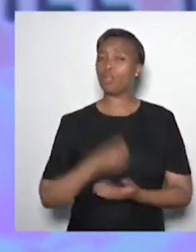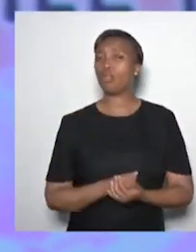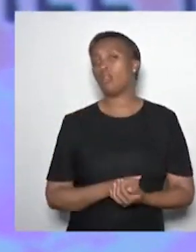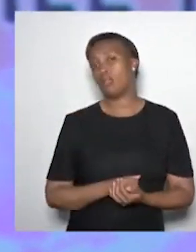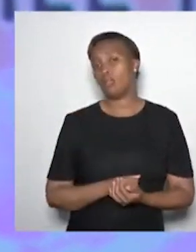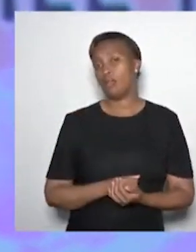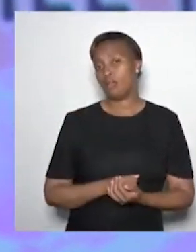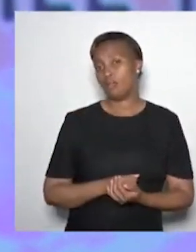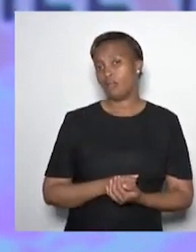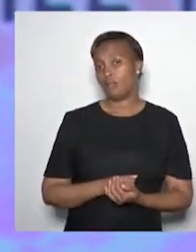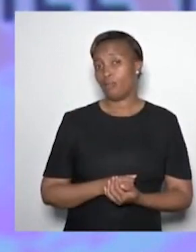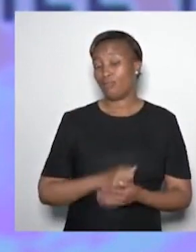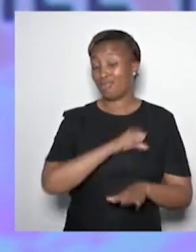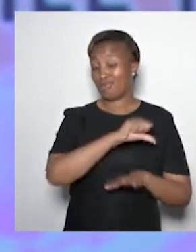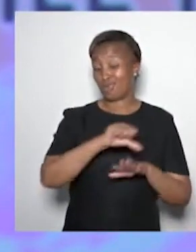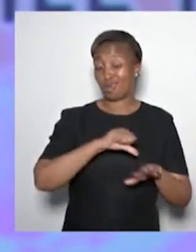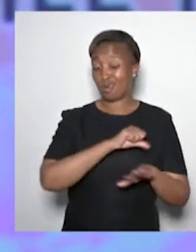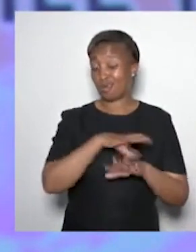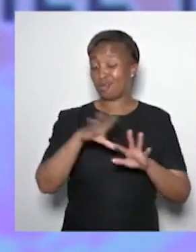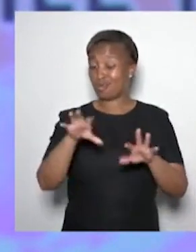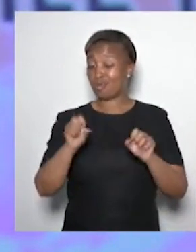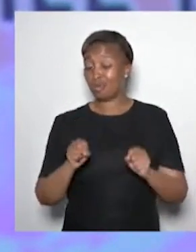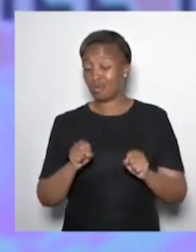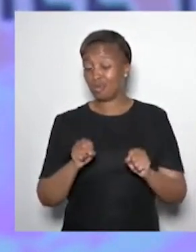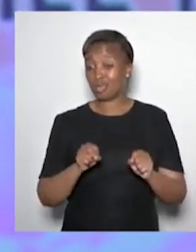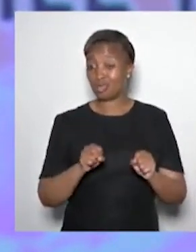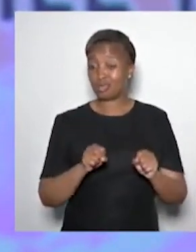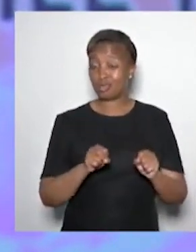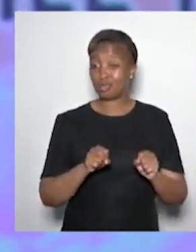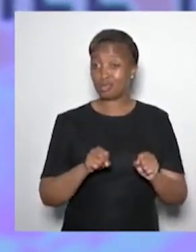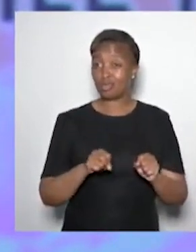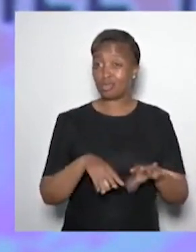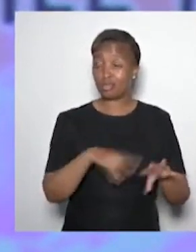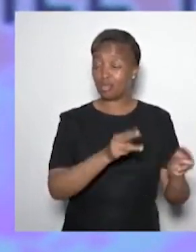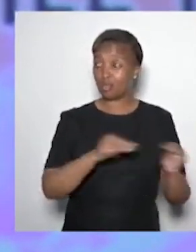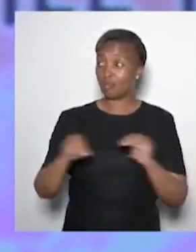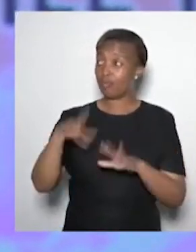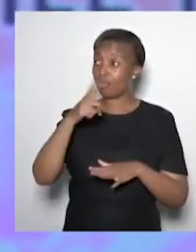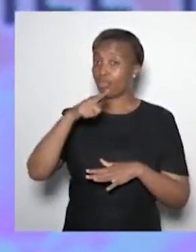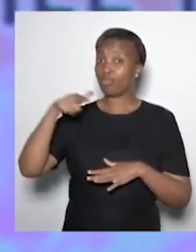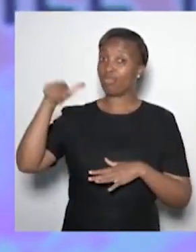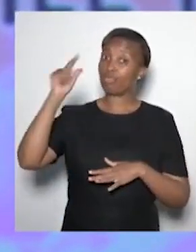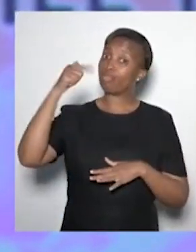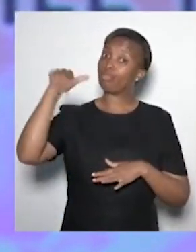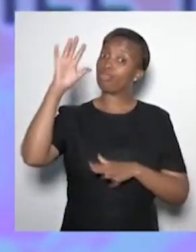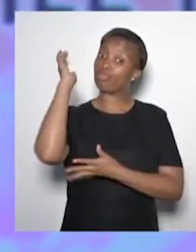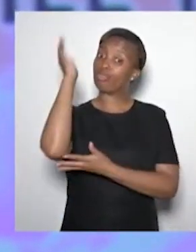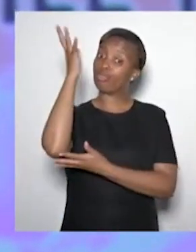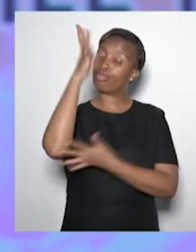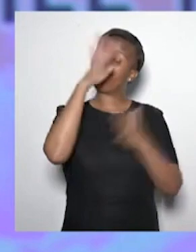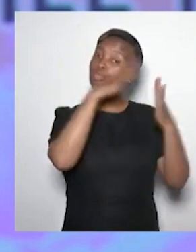That impartation took us into the next phases of ministry.